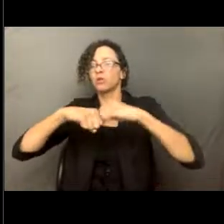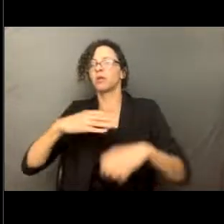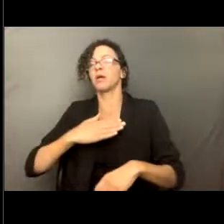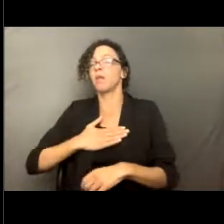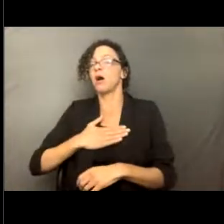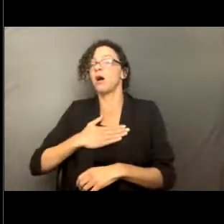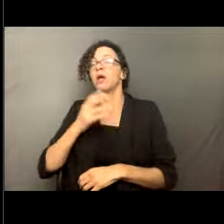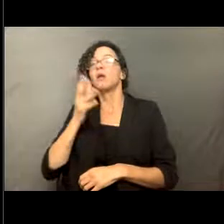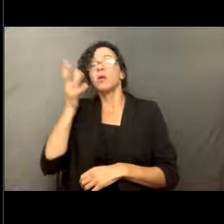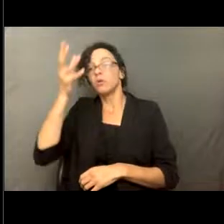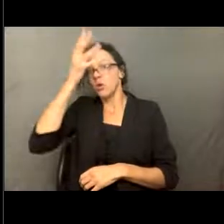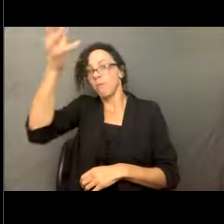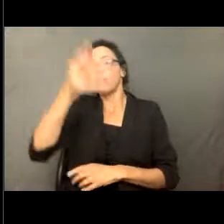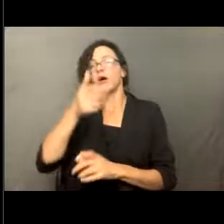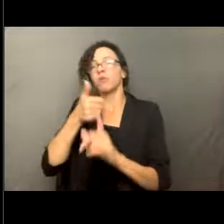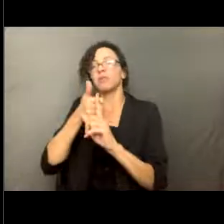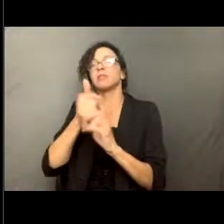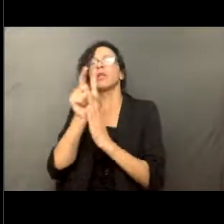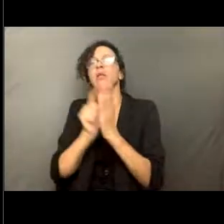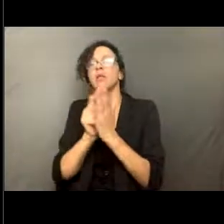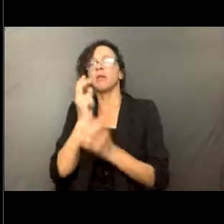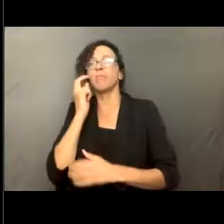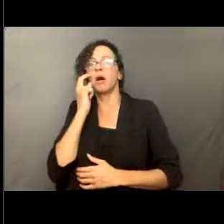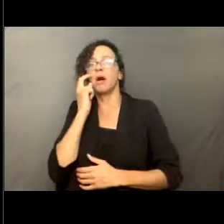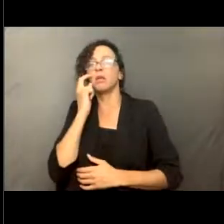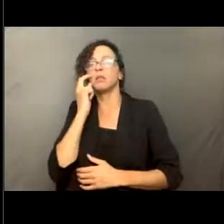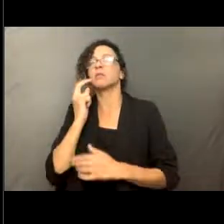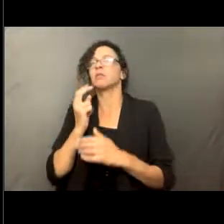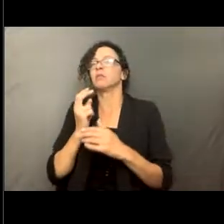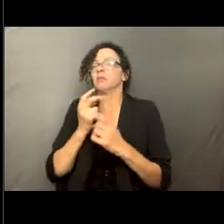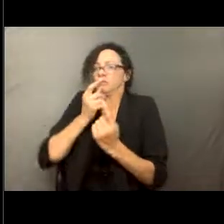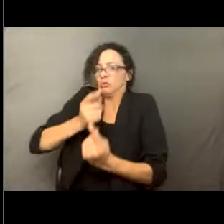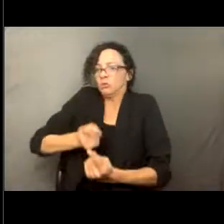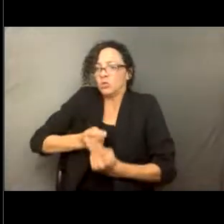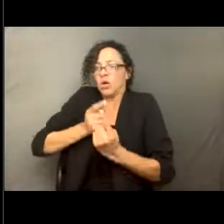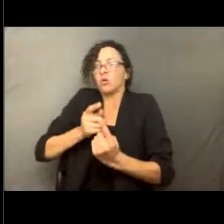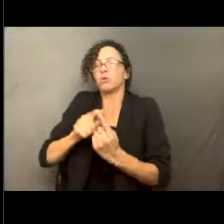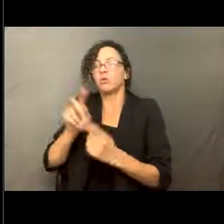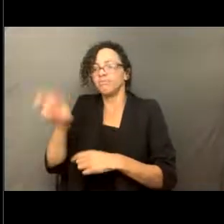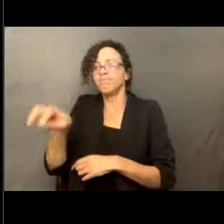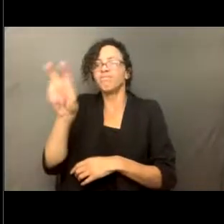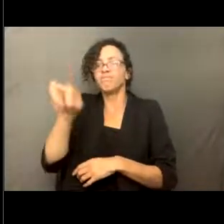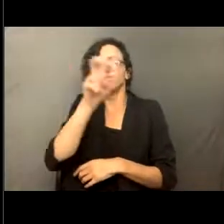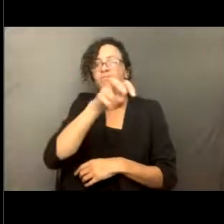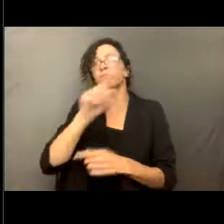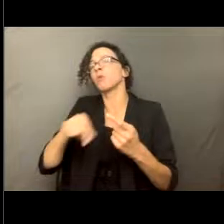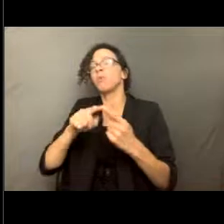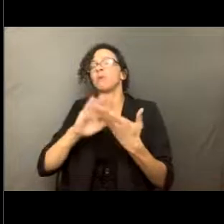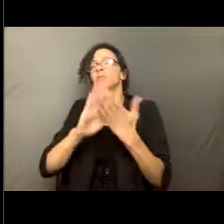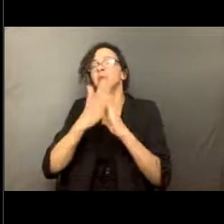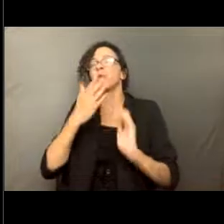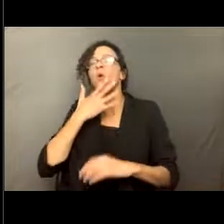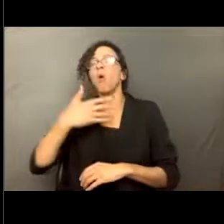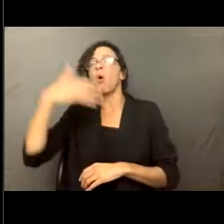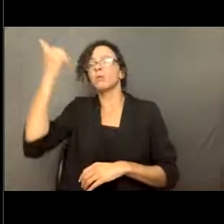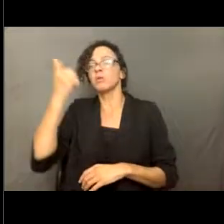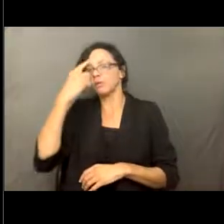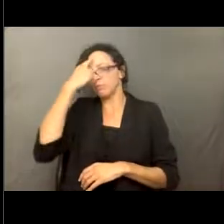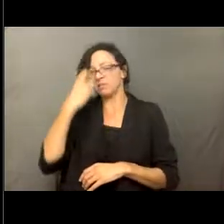and he struggled to get about as he got older because his usual bus routes that were available to him were